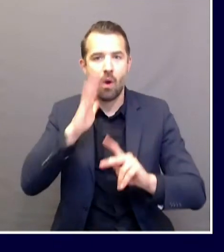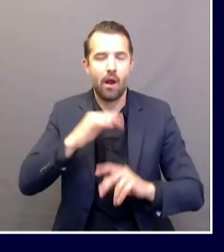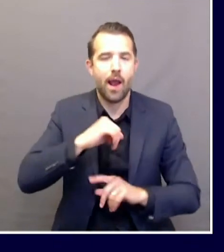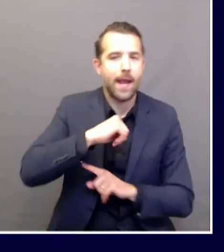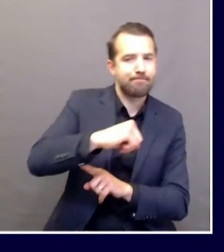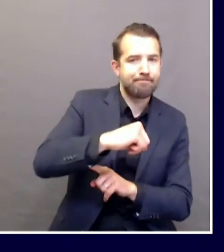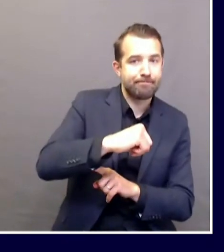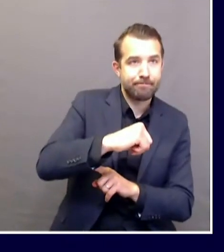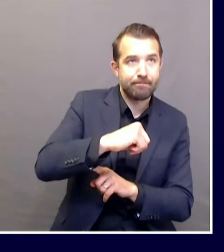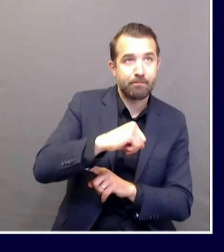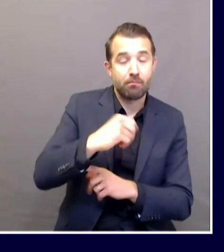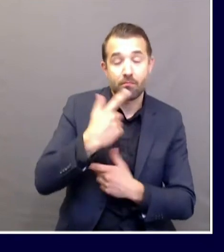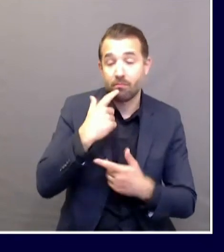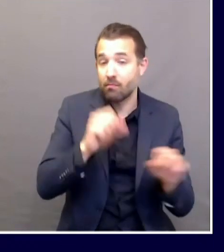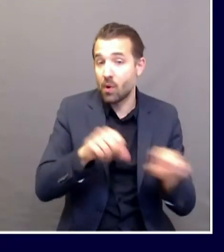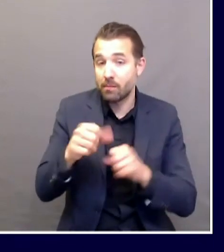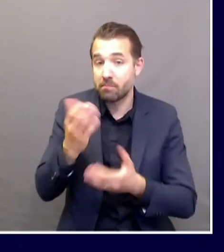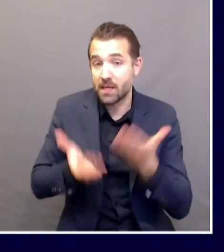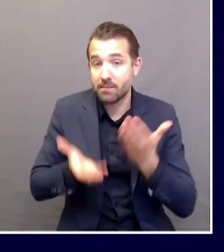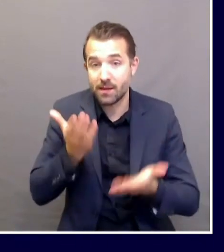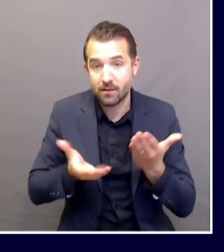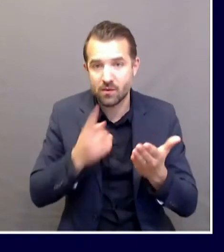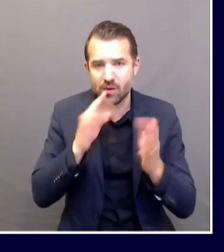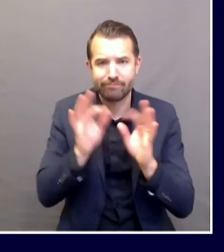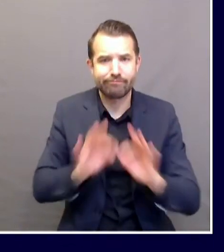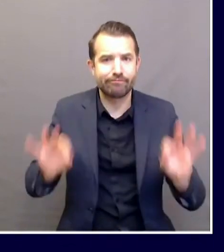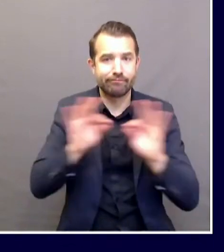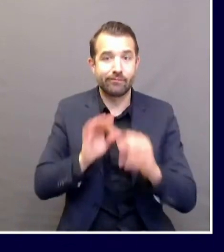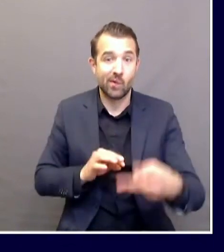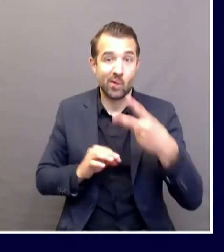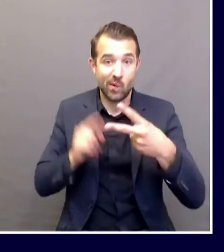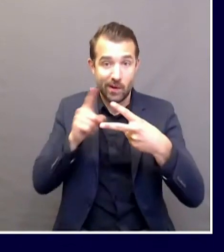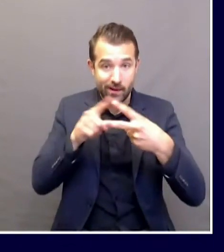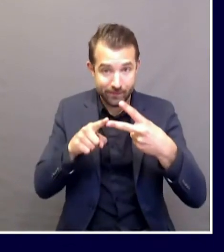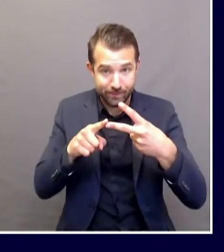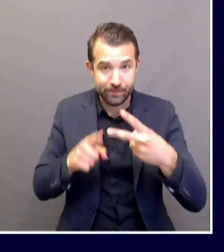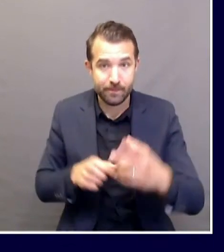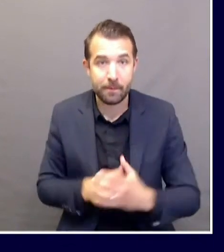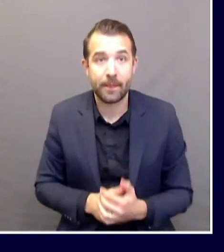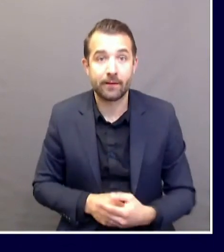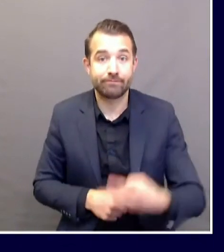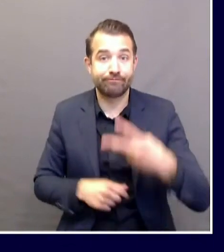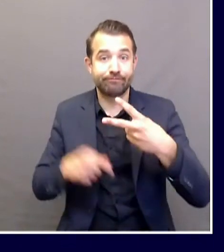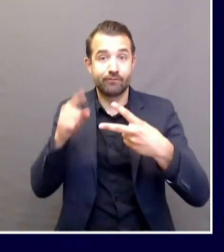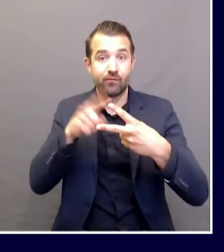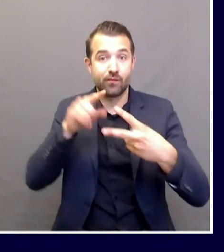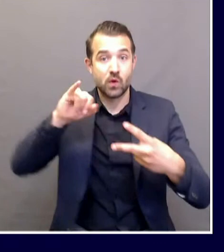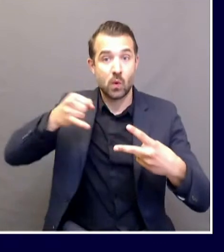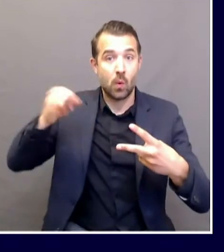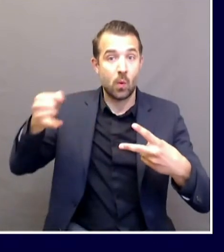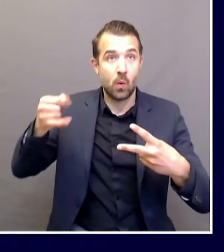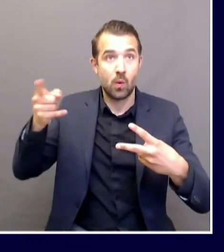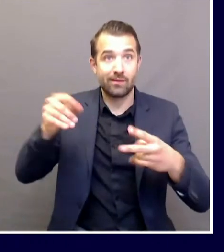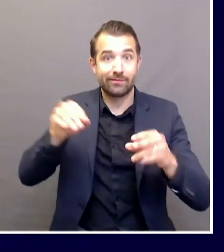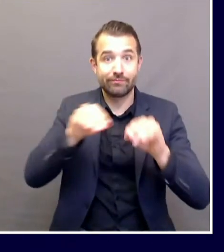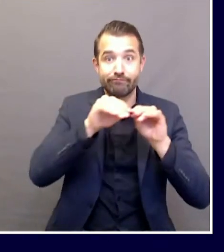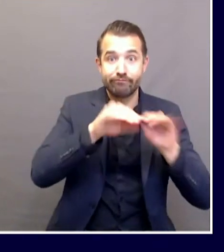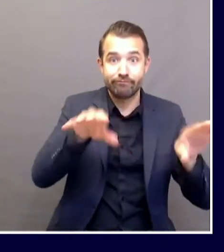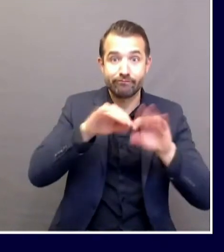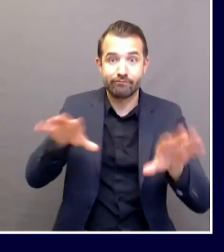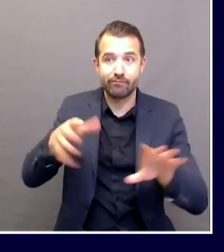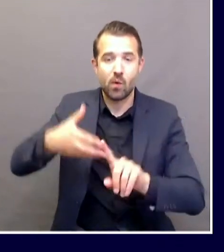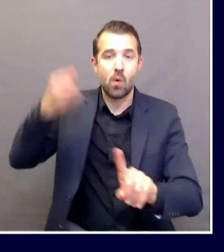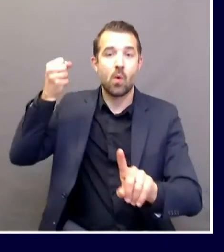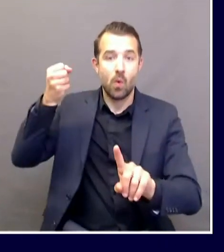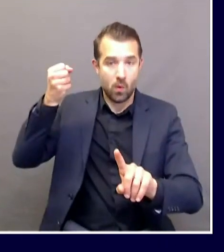points to make, Morgan. The first is that the pause that was put into place and is now being discussed and evaluated with